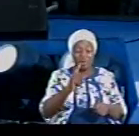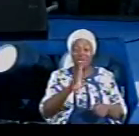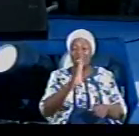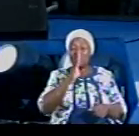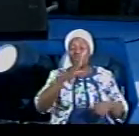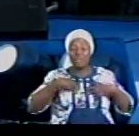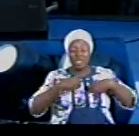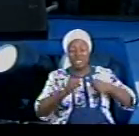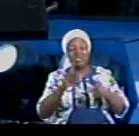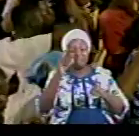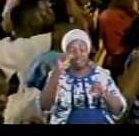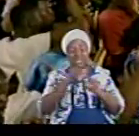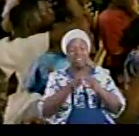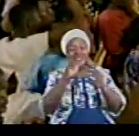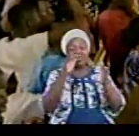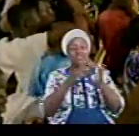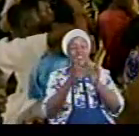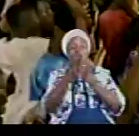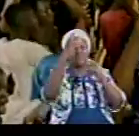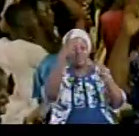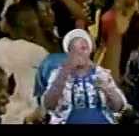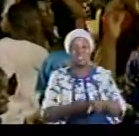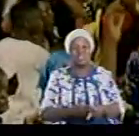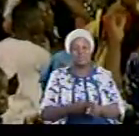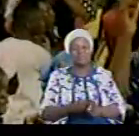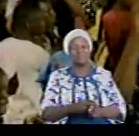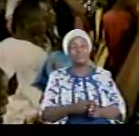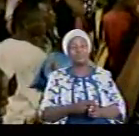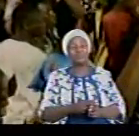healed in Jesus name